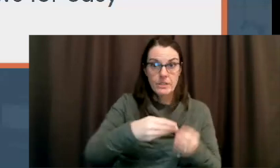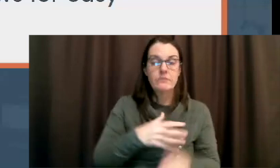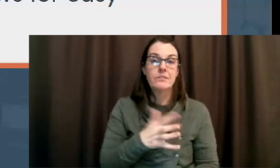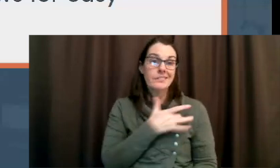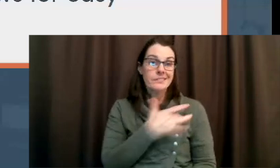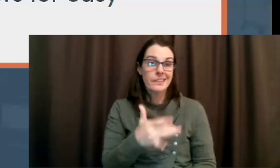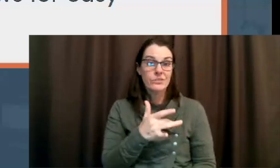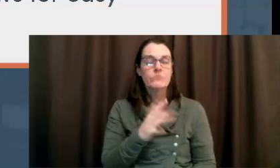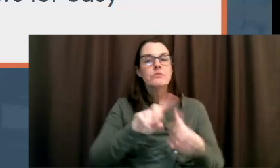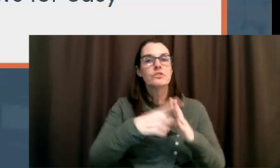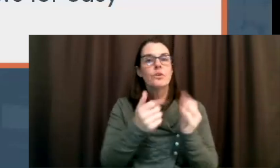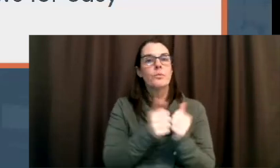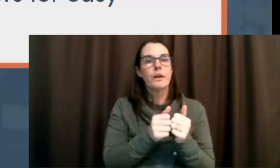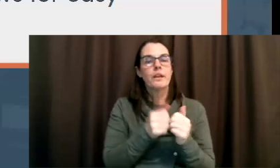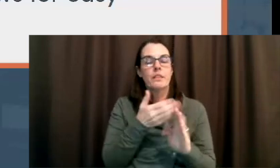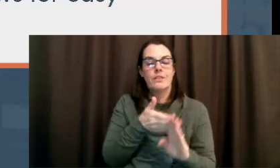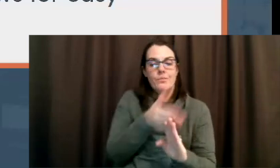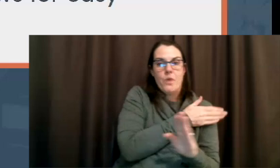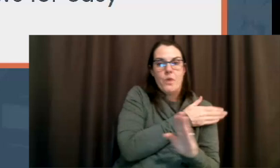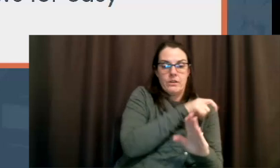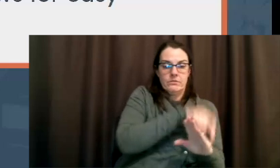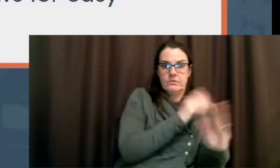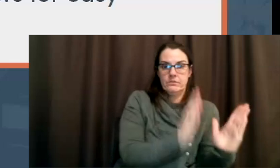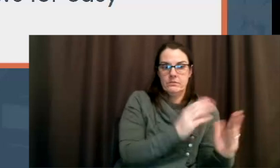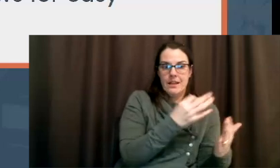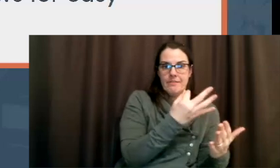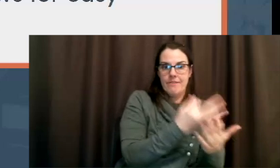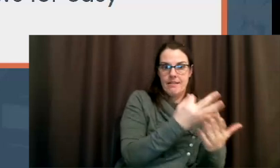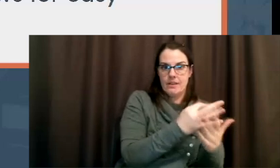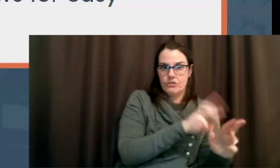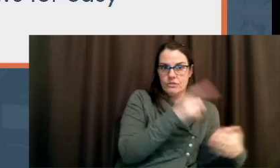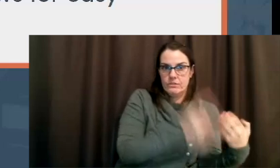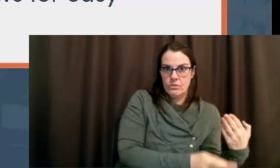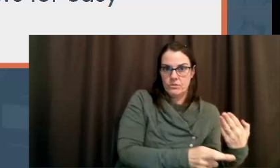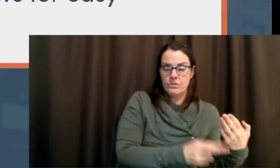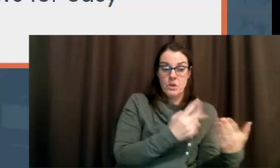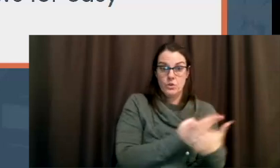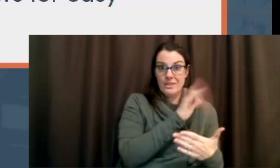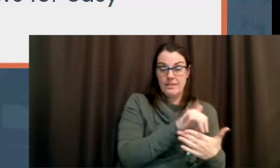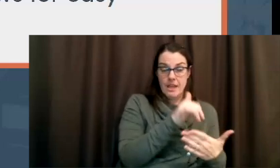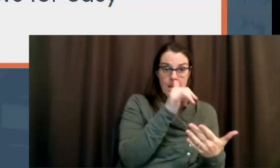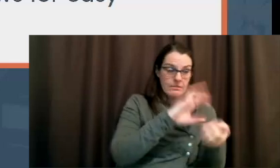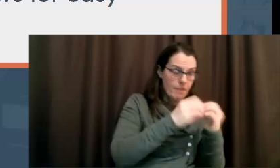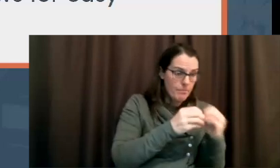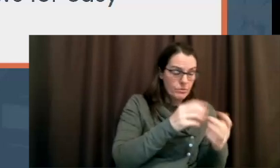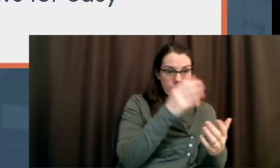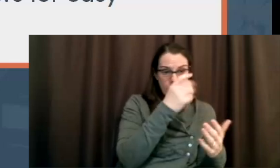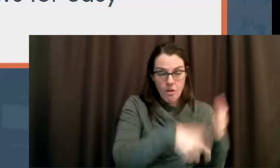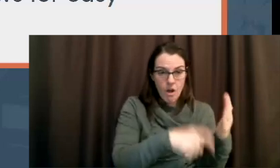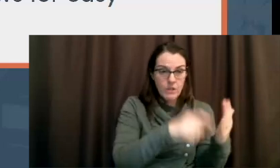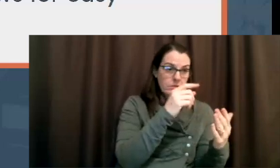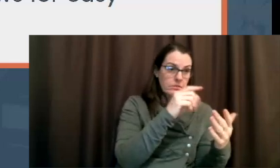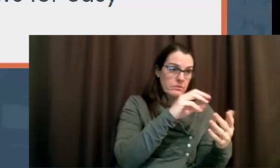start with kind of prior period financial results, right? So we would be using those to project current or even future